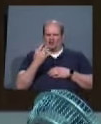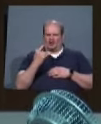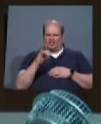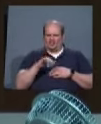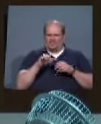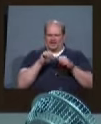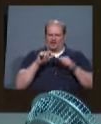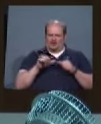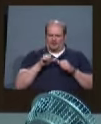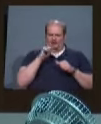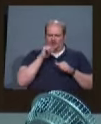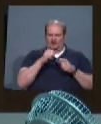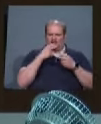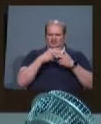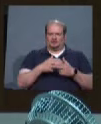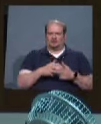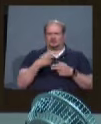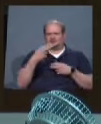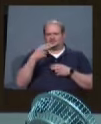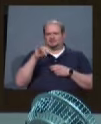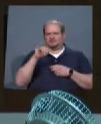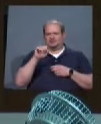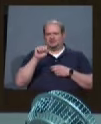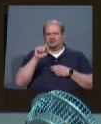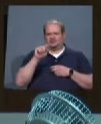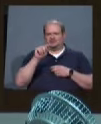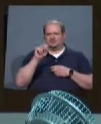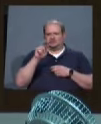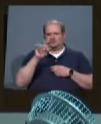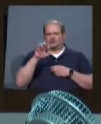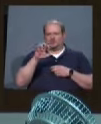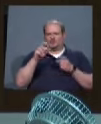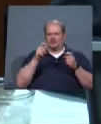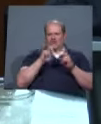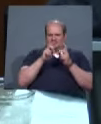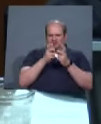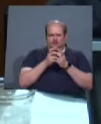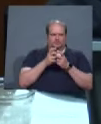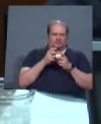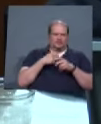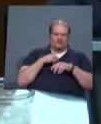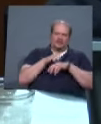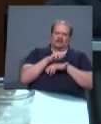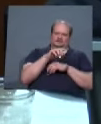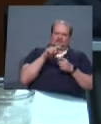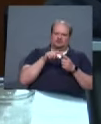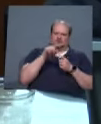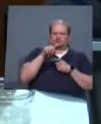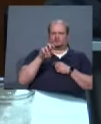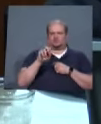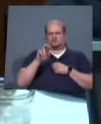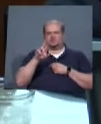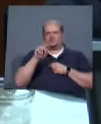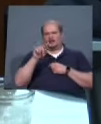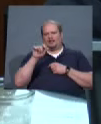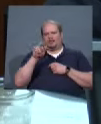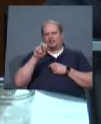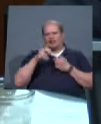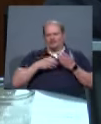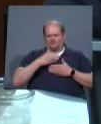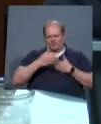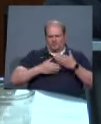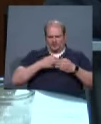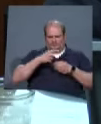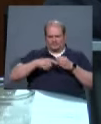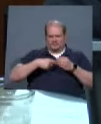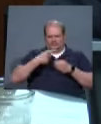that area has not been declared an historic district. Director Wright, I sent you sort of an outline of a process